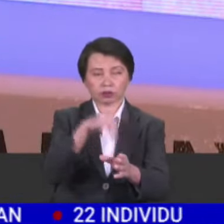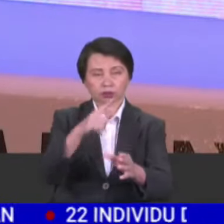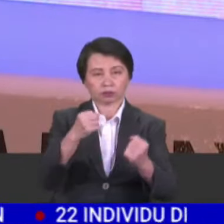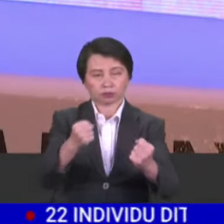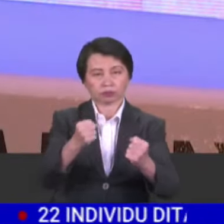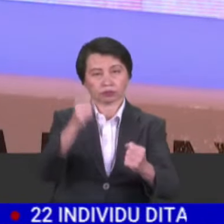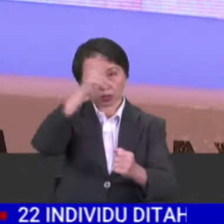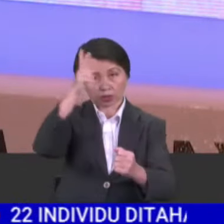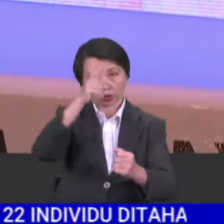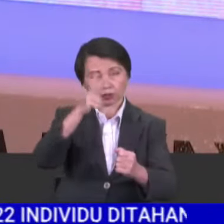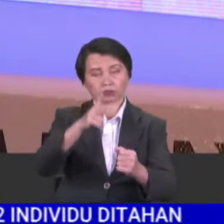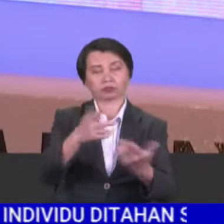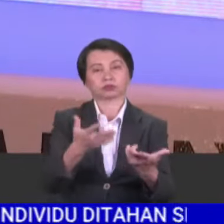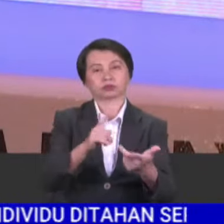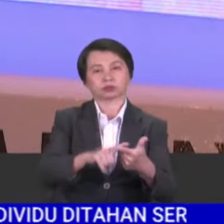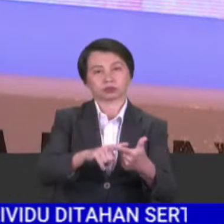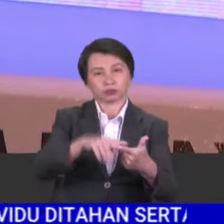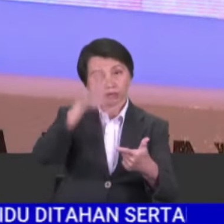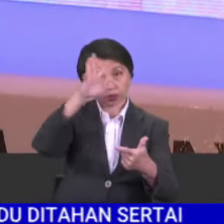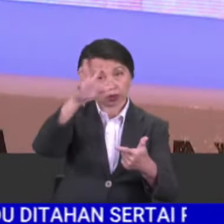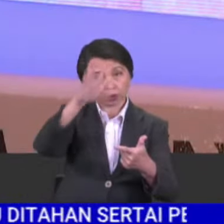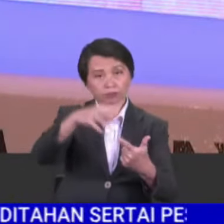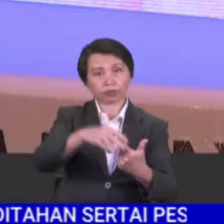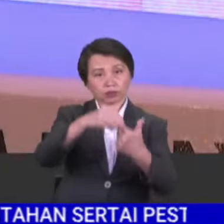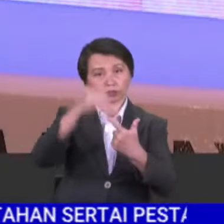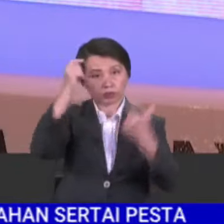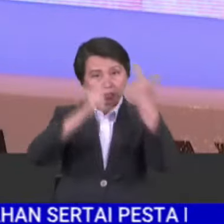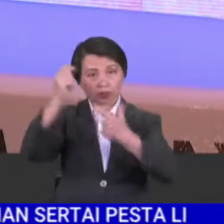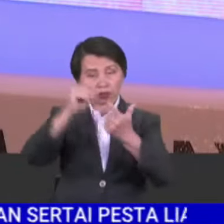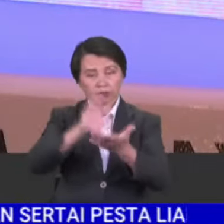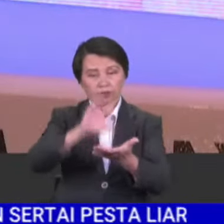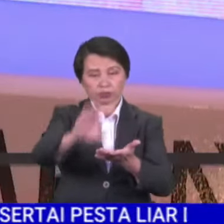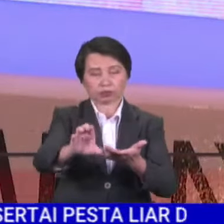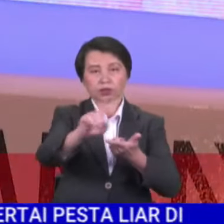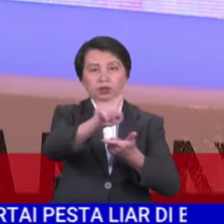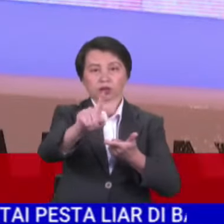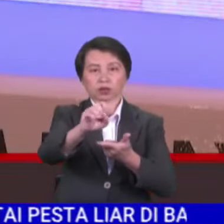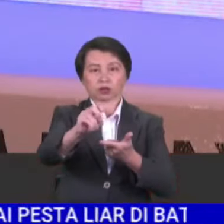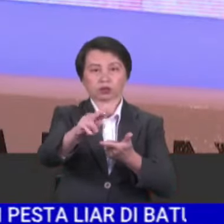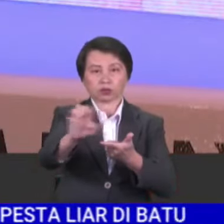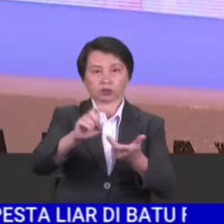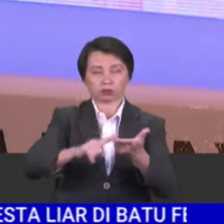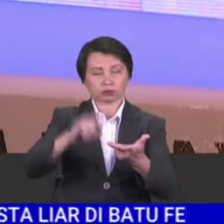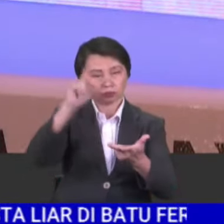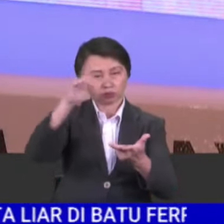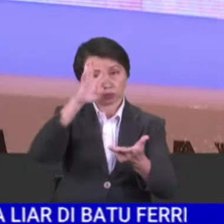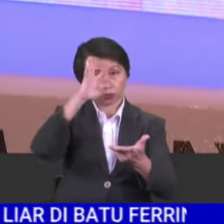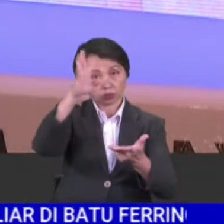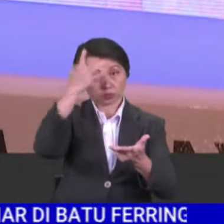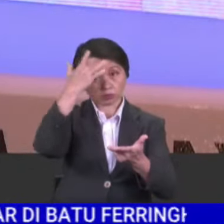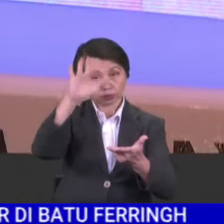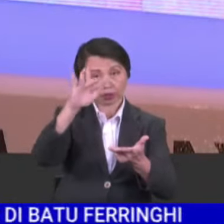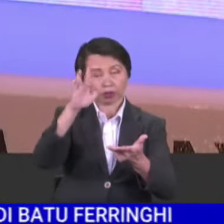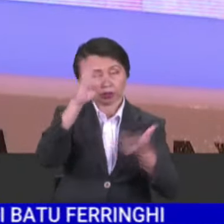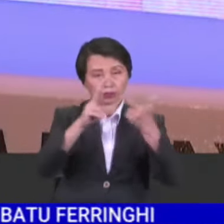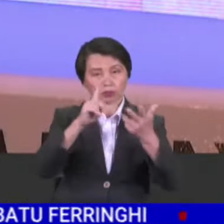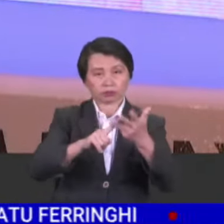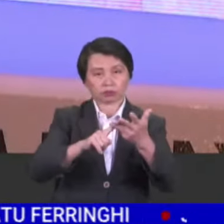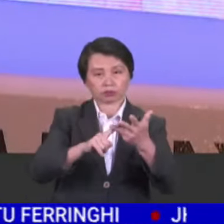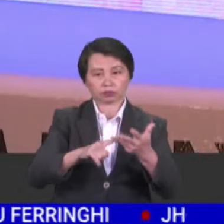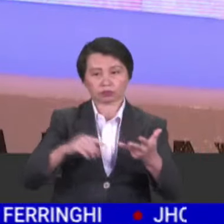governance capacity, creating special tourism investment zones, embracing smart tourism,